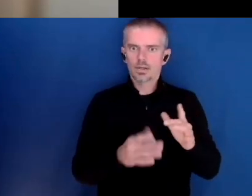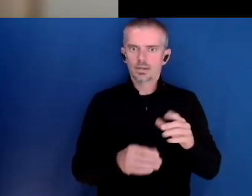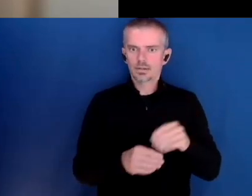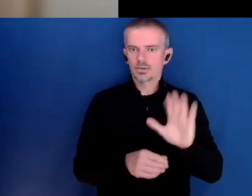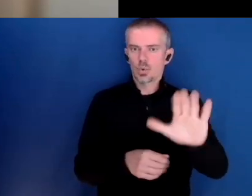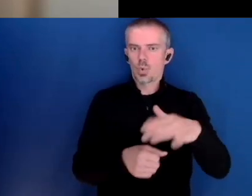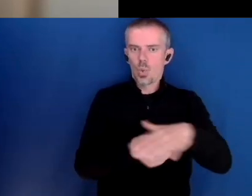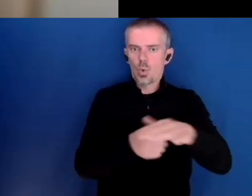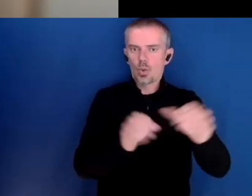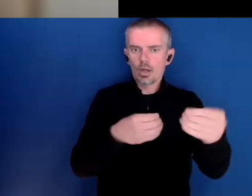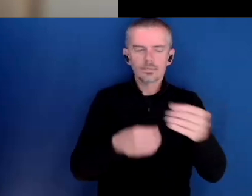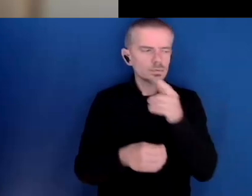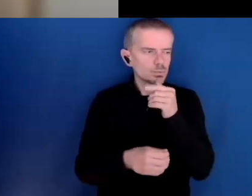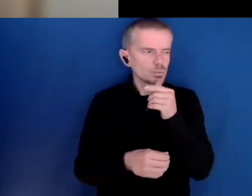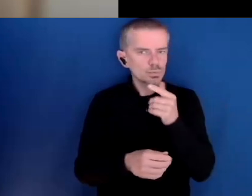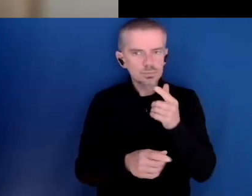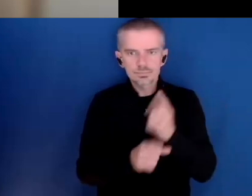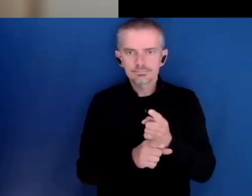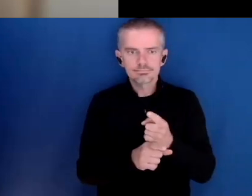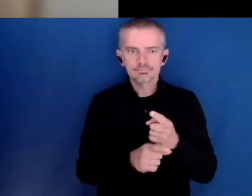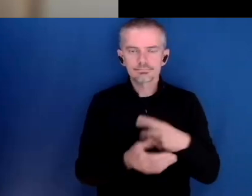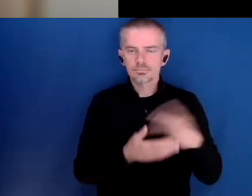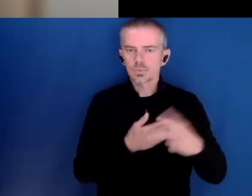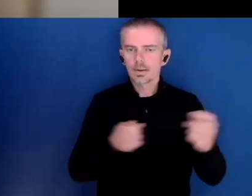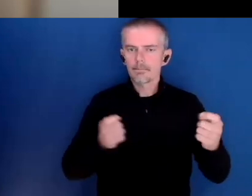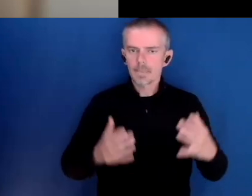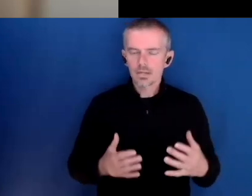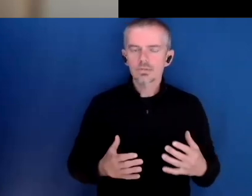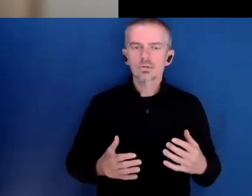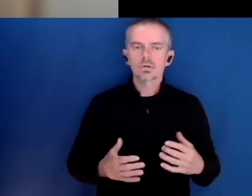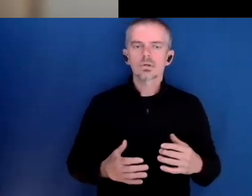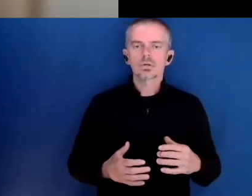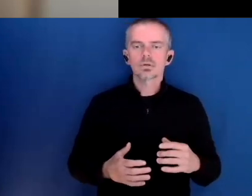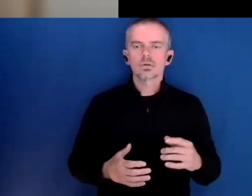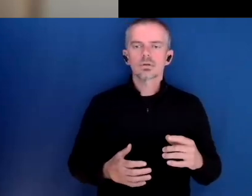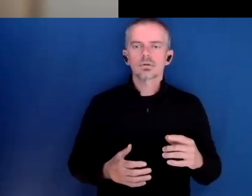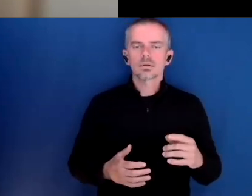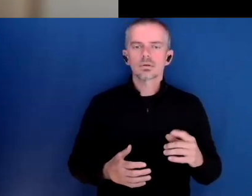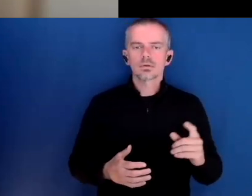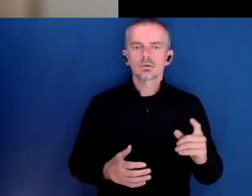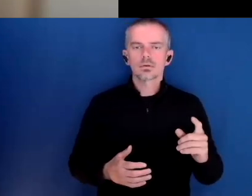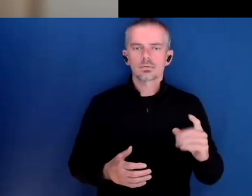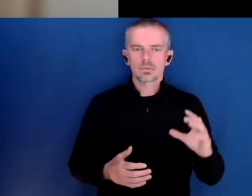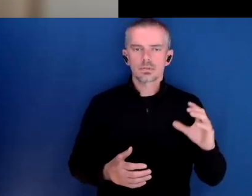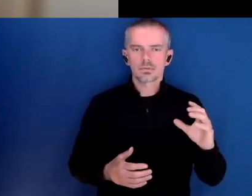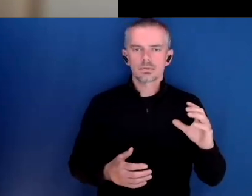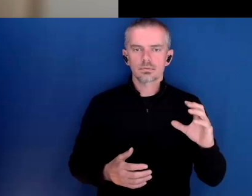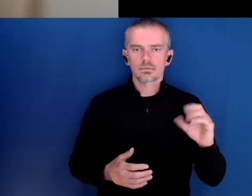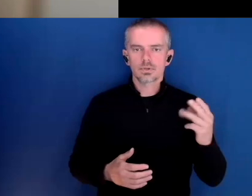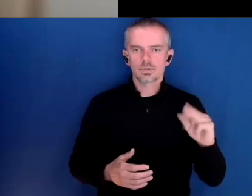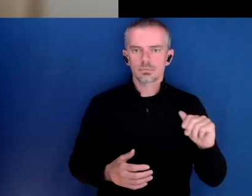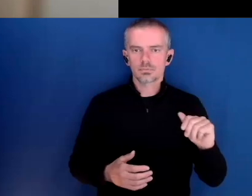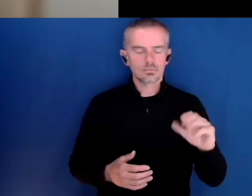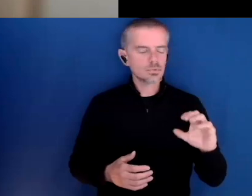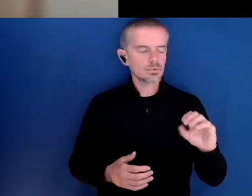local office, or who the right program manager might be, is that a place where the Outreach and Partnership Engagement Office comes